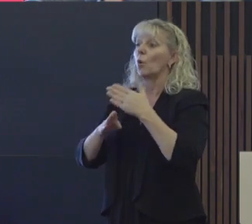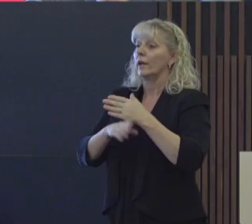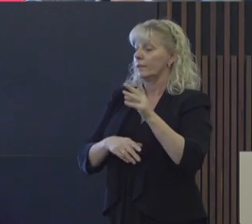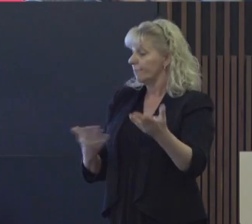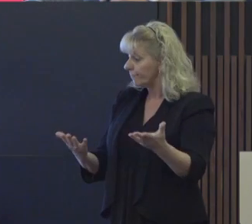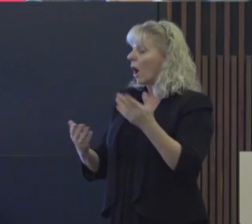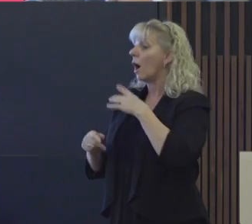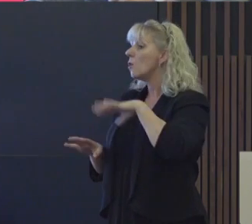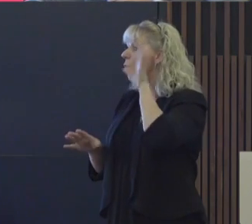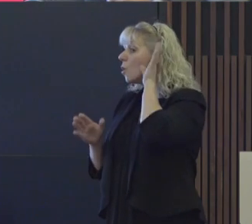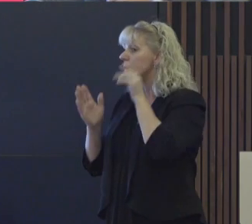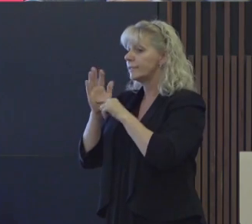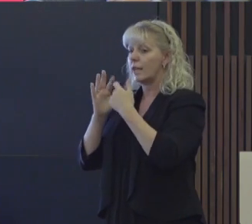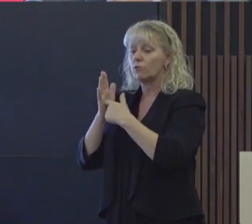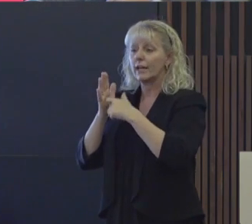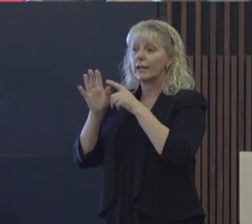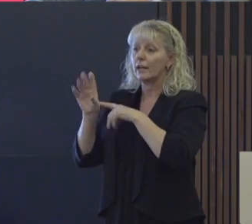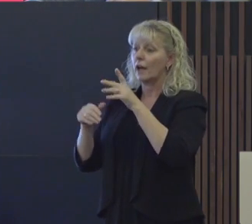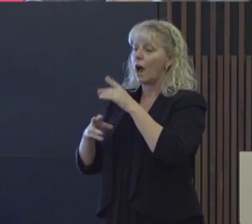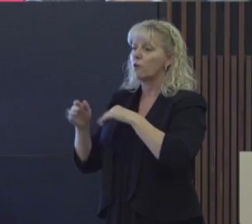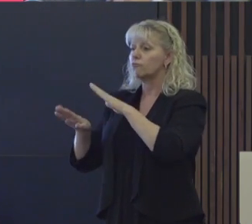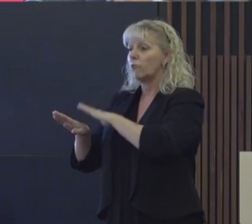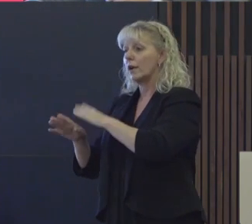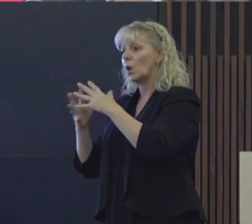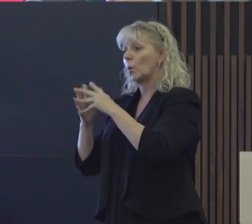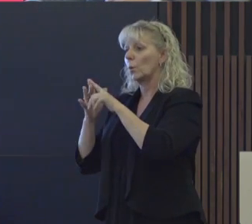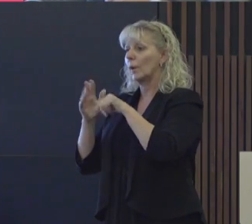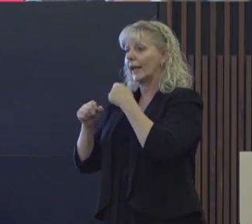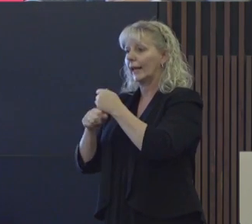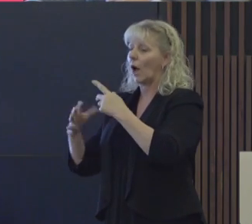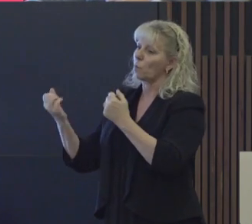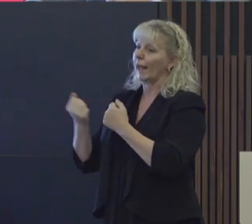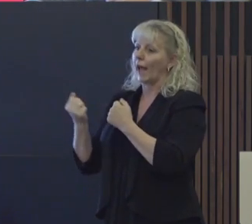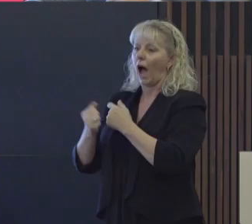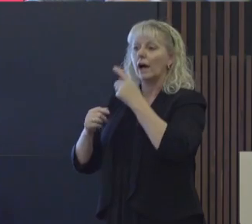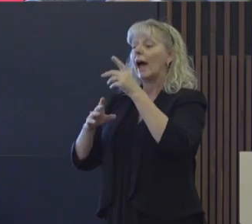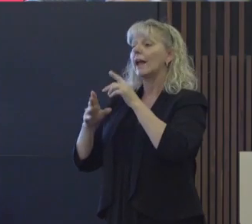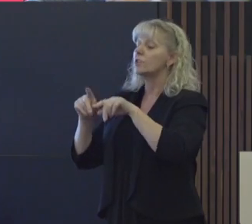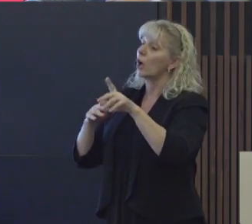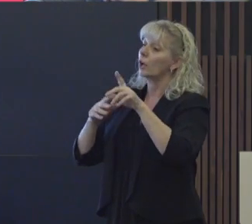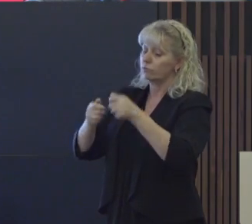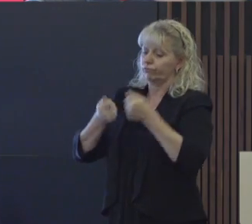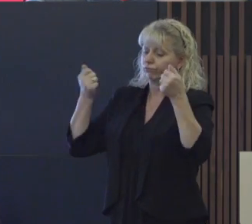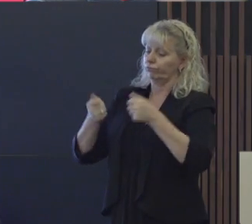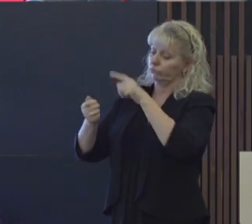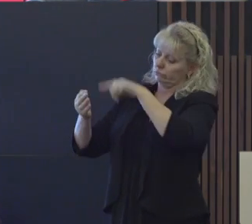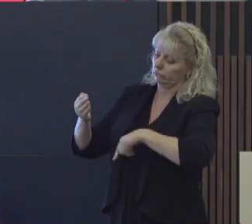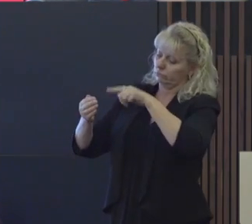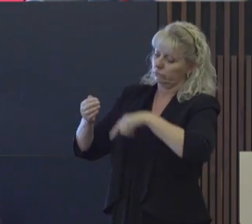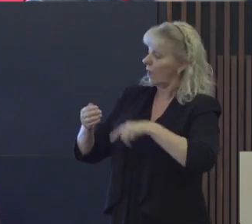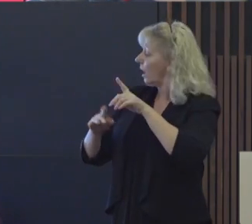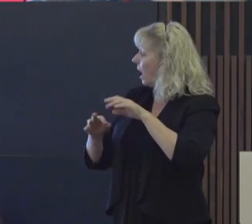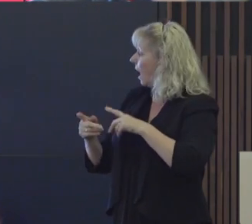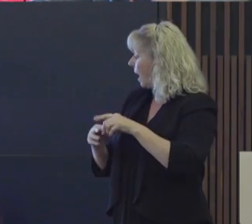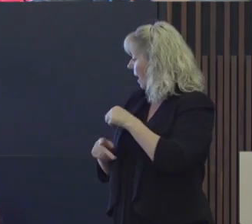I heard Terry McCrann, right-wing wanker and so-called columnist of the Murdoch Press. I'm glad we got you